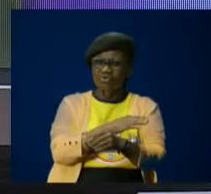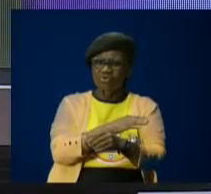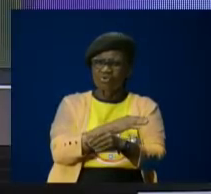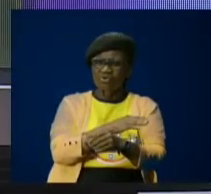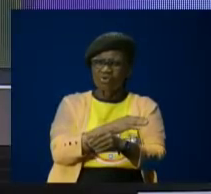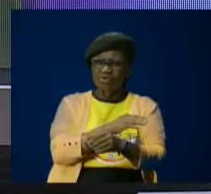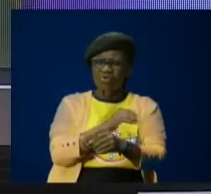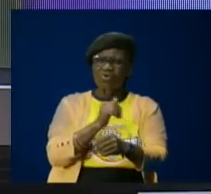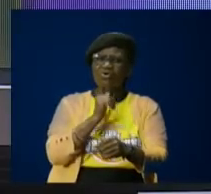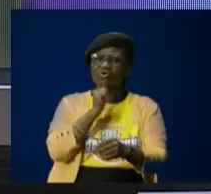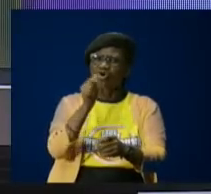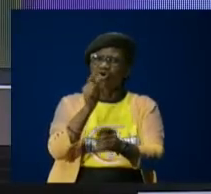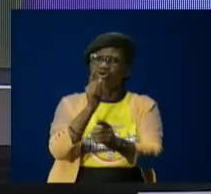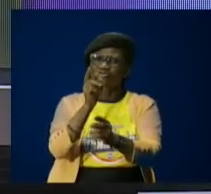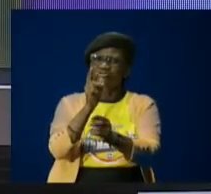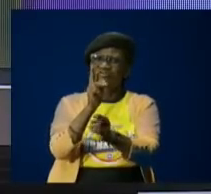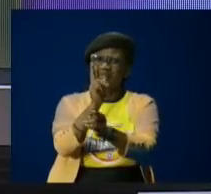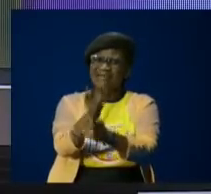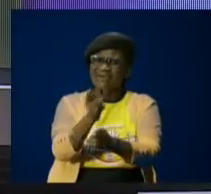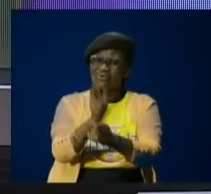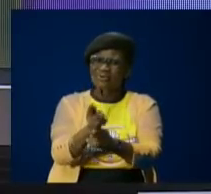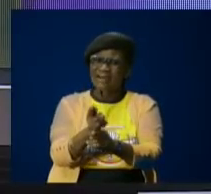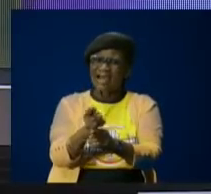a regular manner.